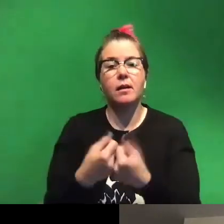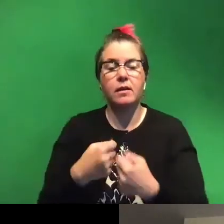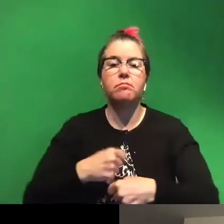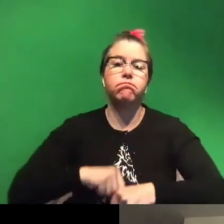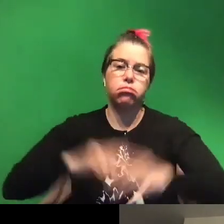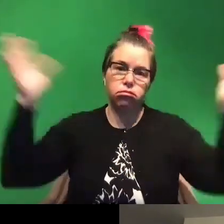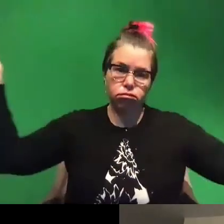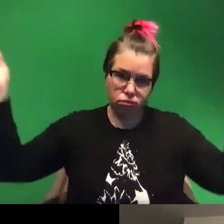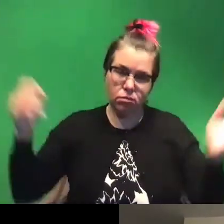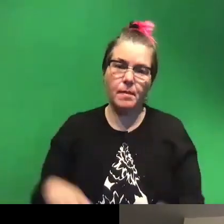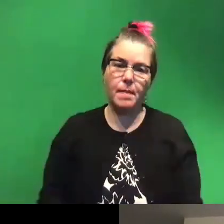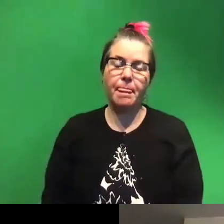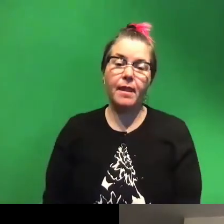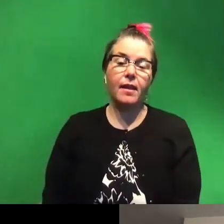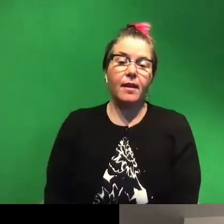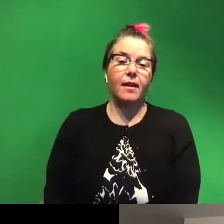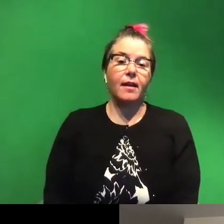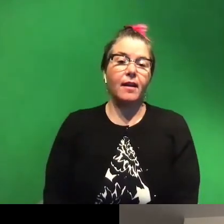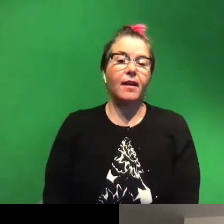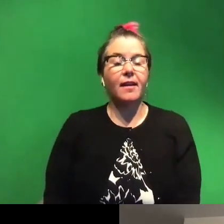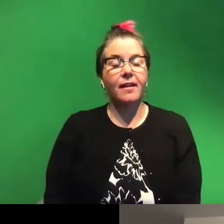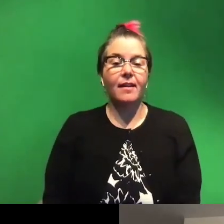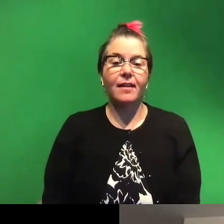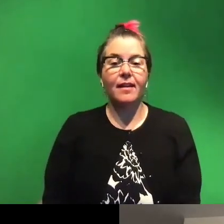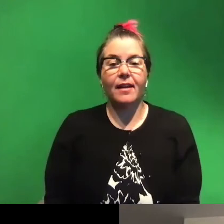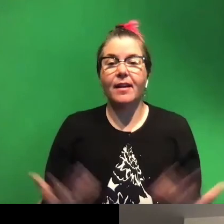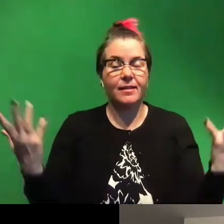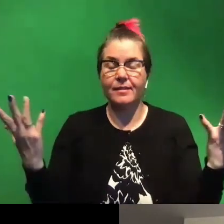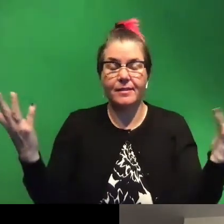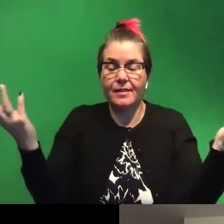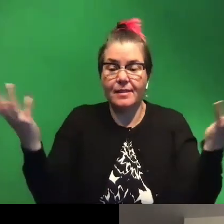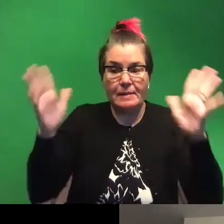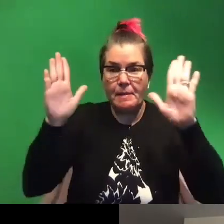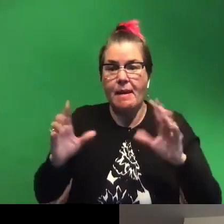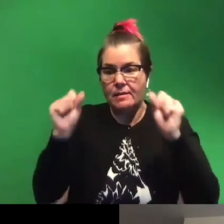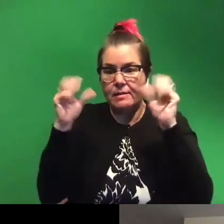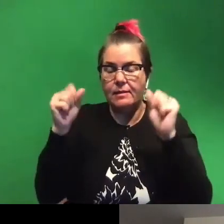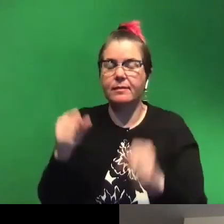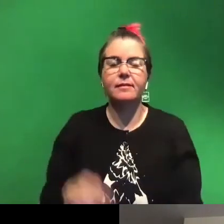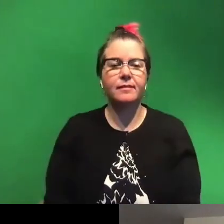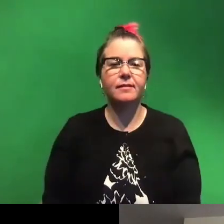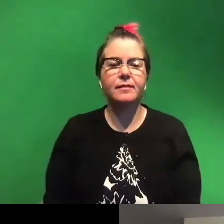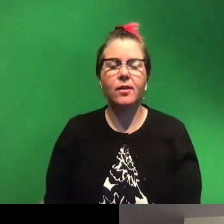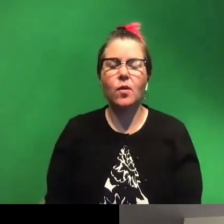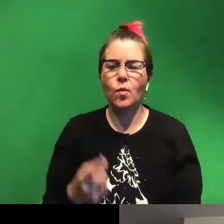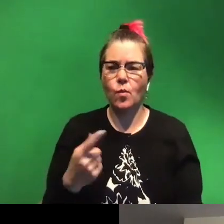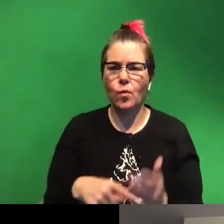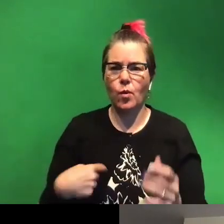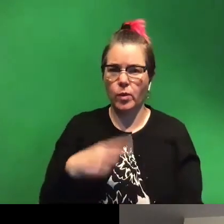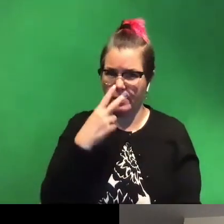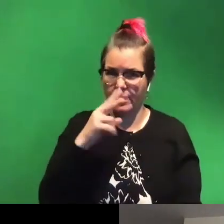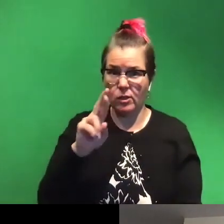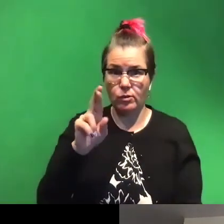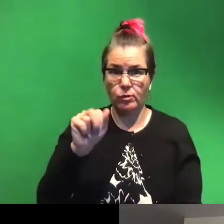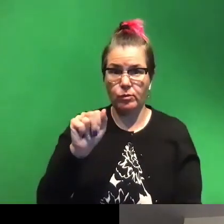it explodes. It's I don't know, it's amazing. That's awesome. So what we're seeing is radioactivity coming